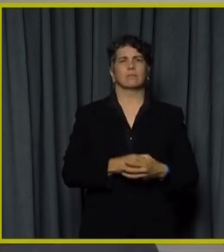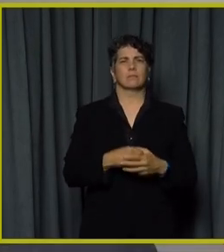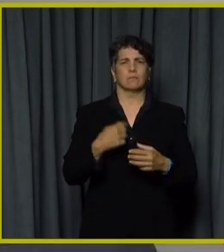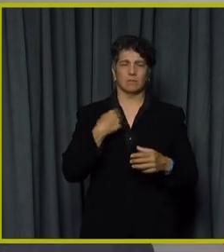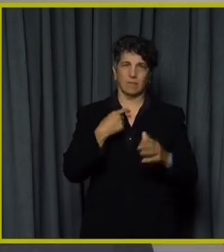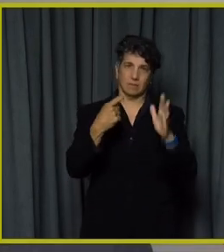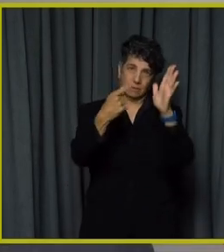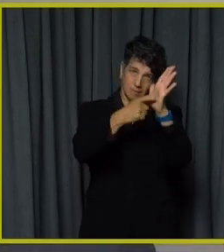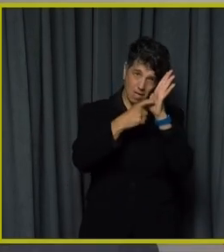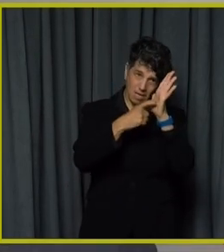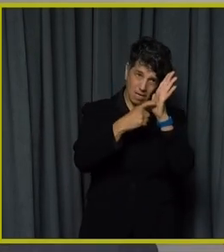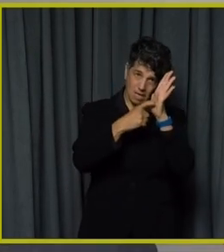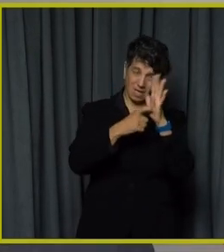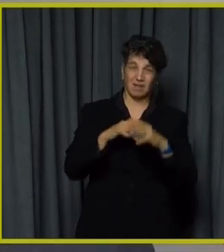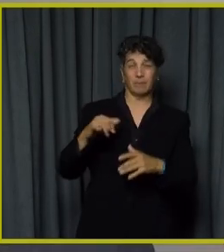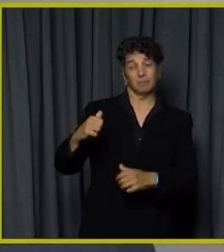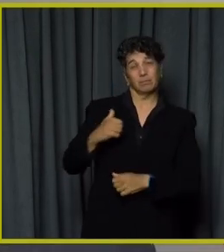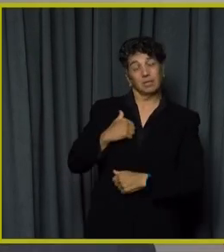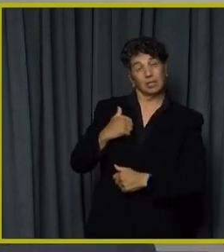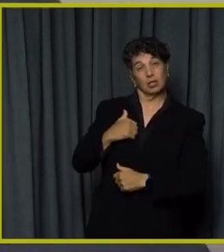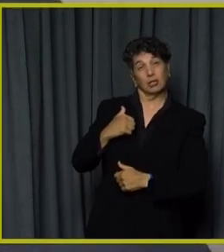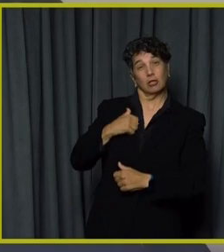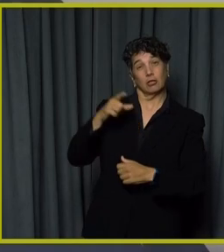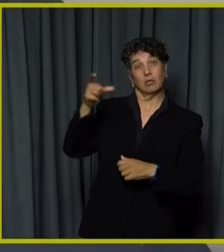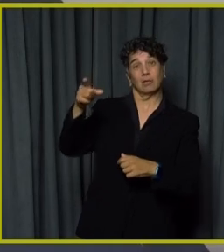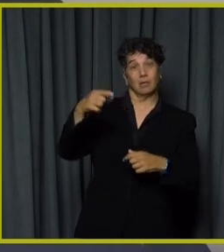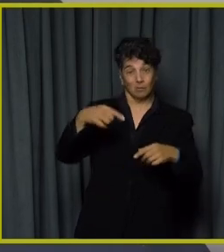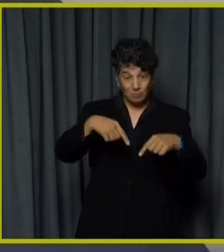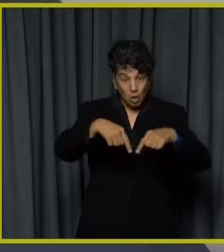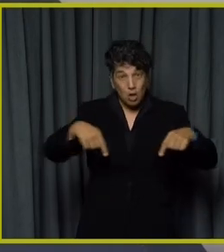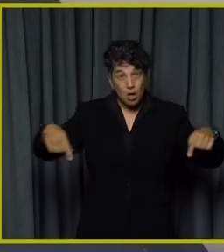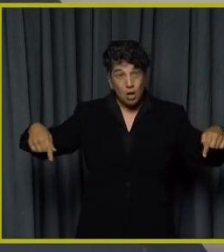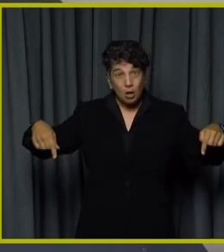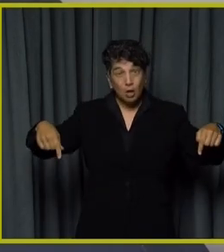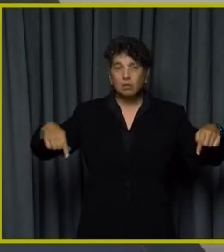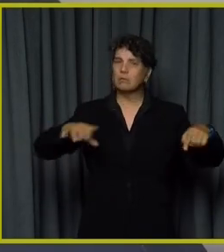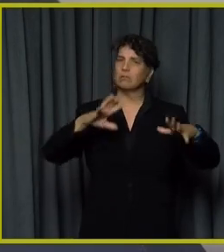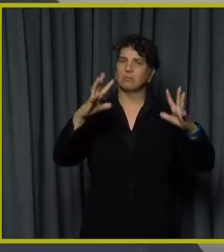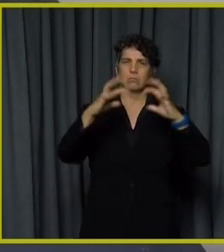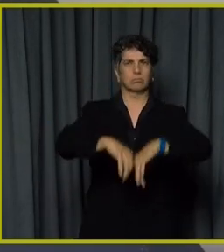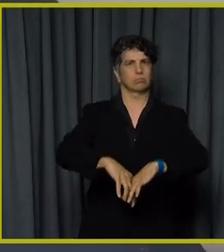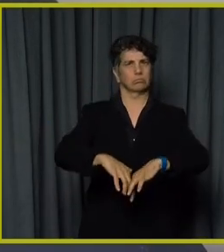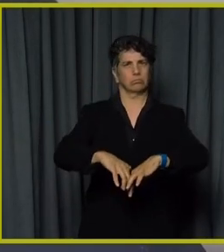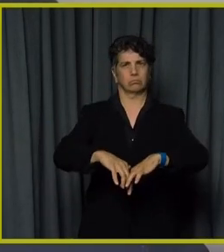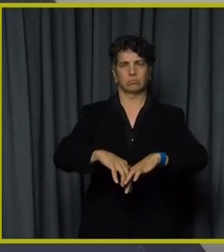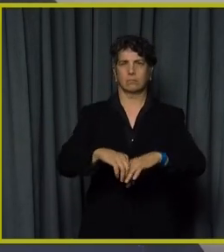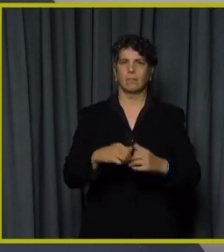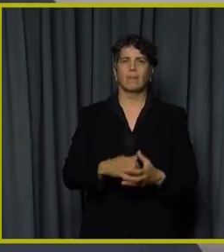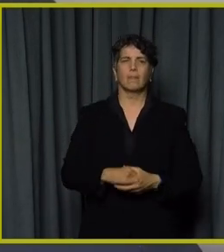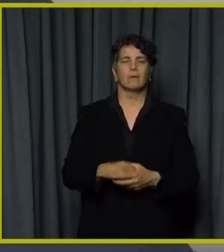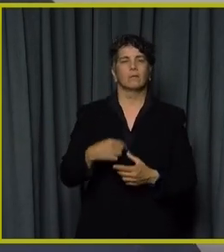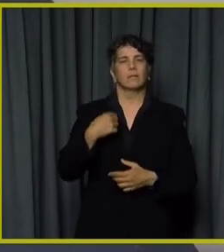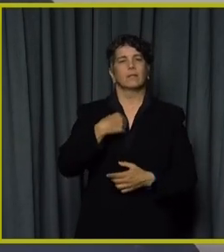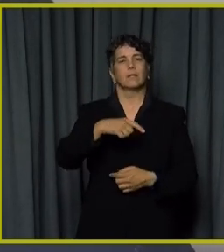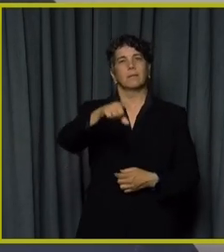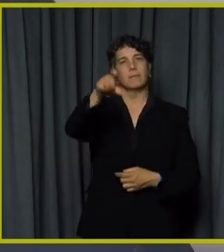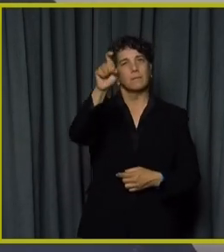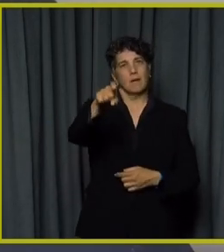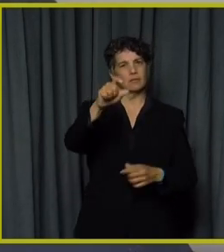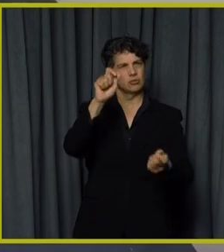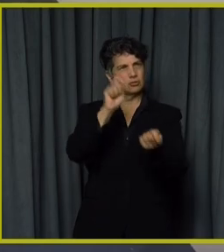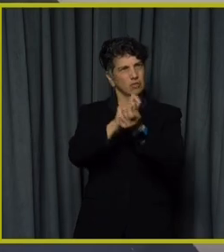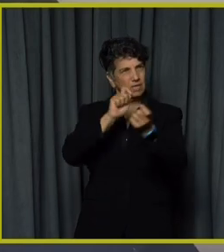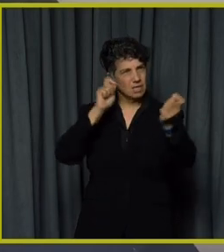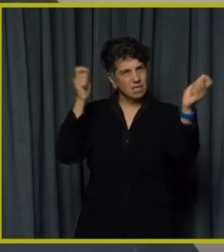demilitarization of our border and our communities. This is why we're changing the narrative. We won't be silent